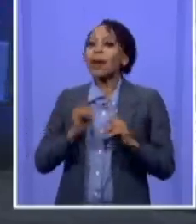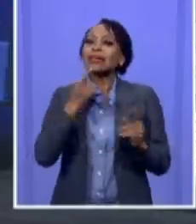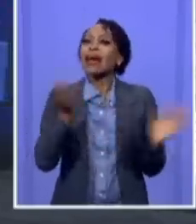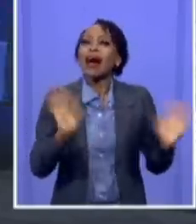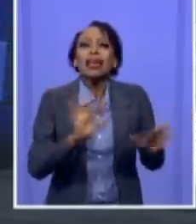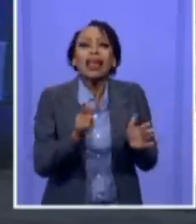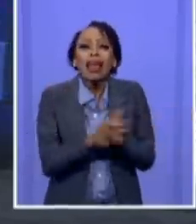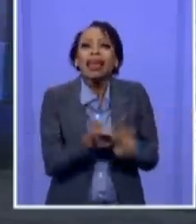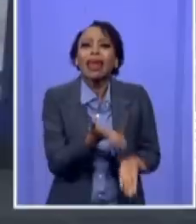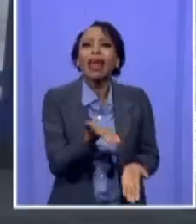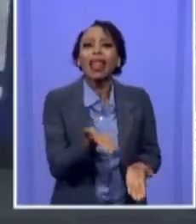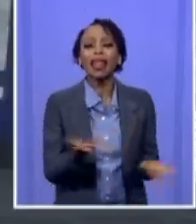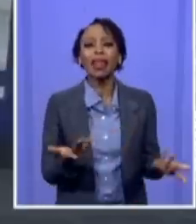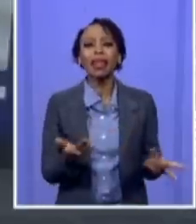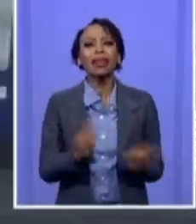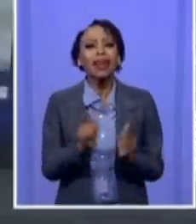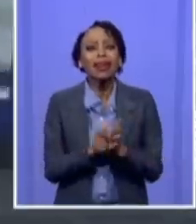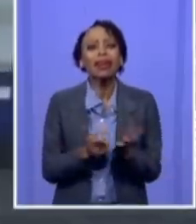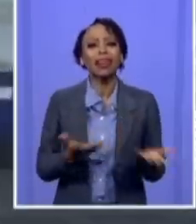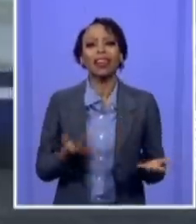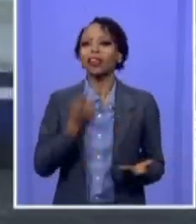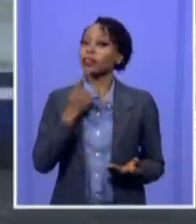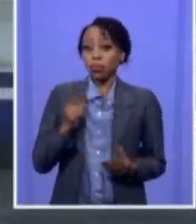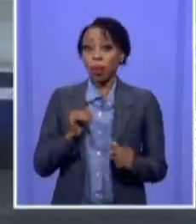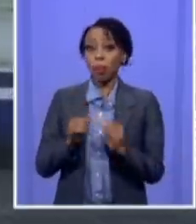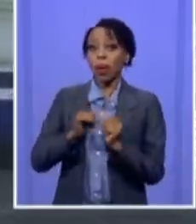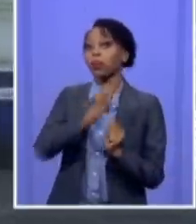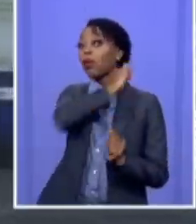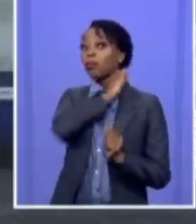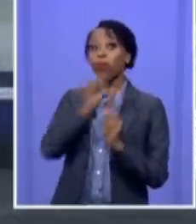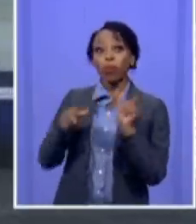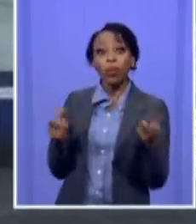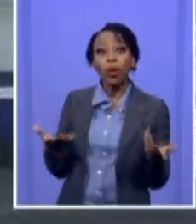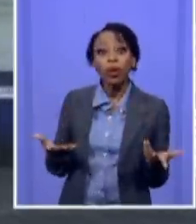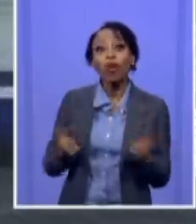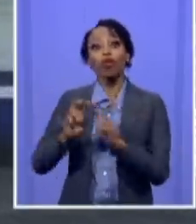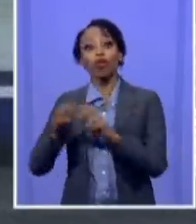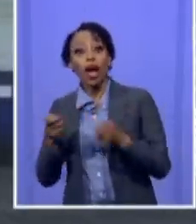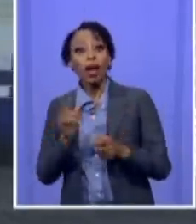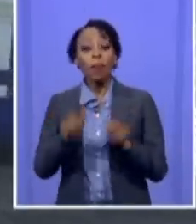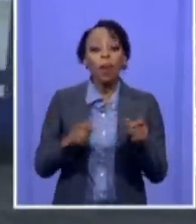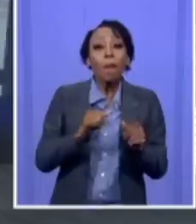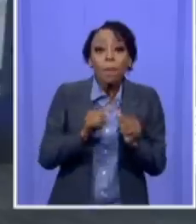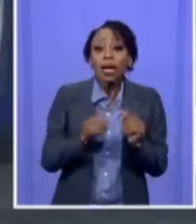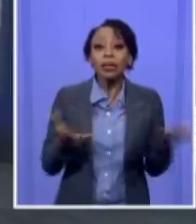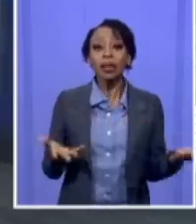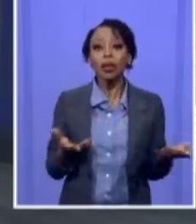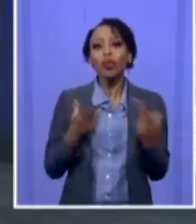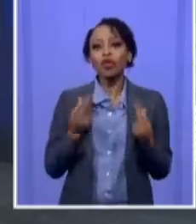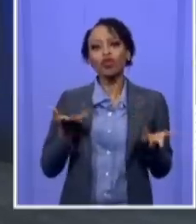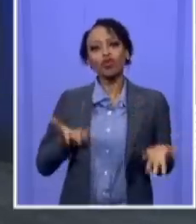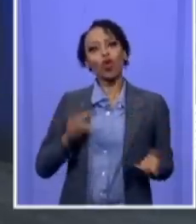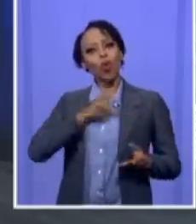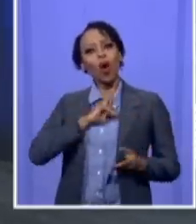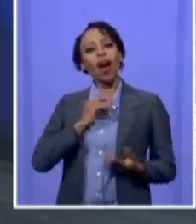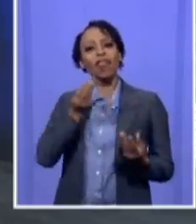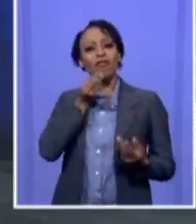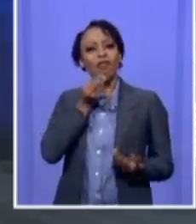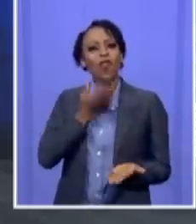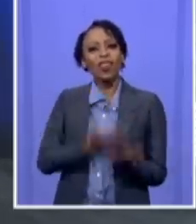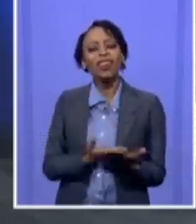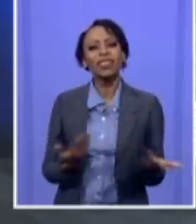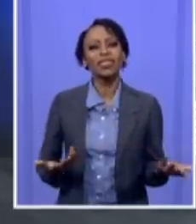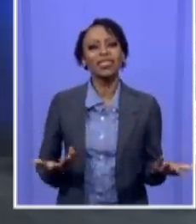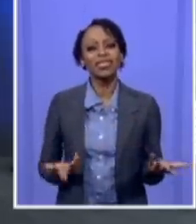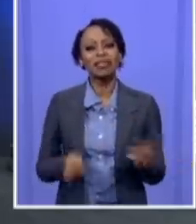illegal. What you're doing is illegal. It says it's better than robbing people. It's better than raping people. This is what we do in order to put food on the table. But